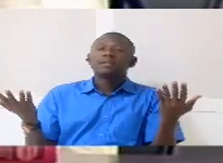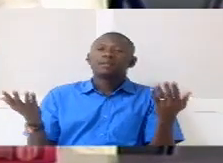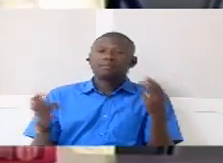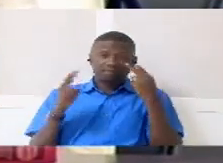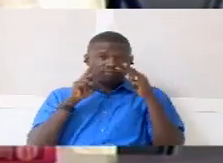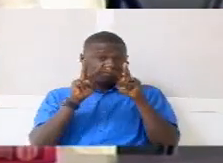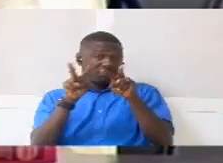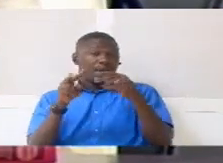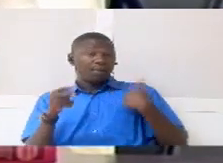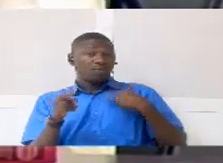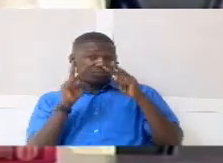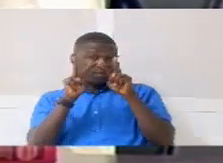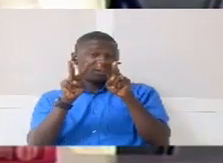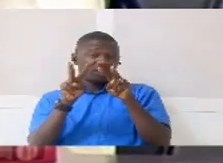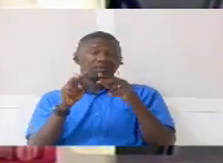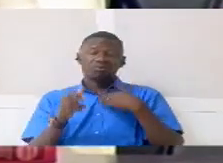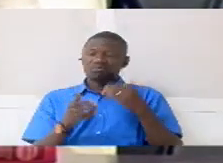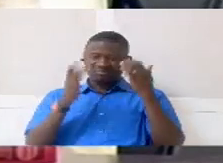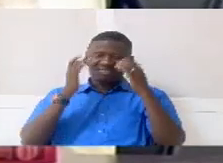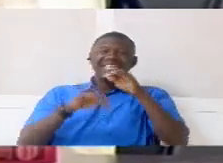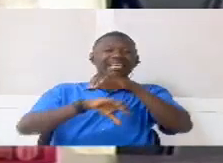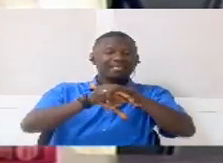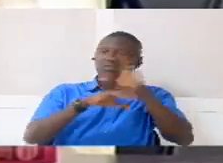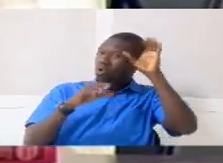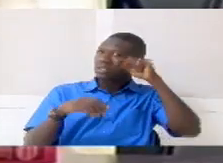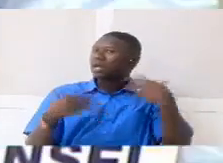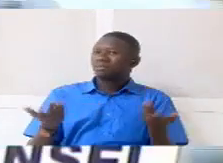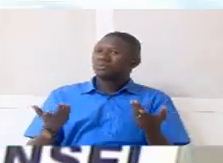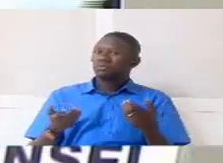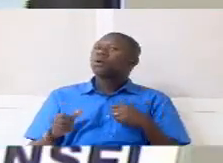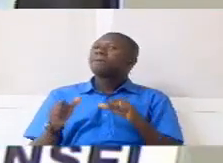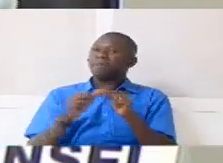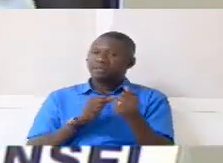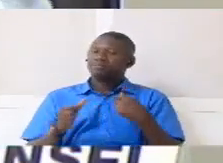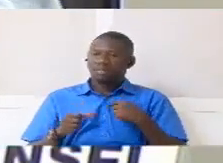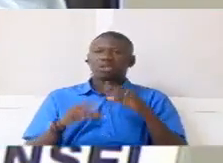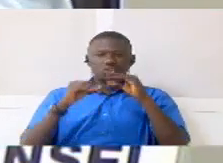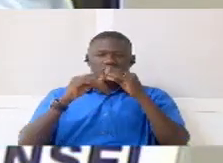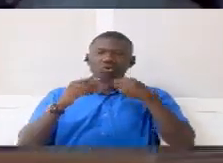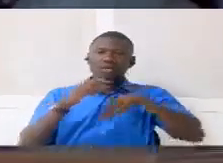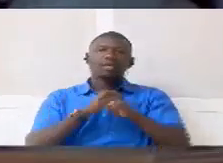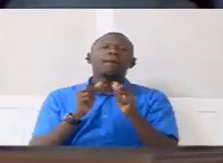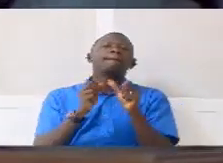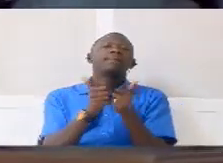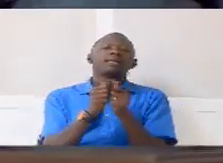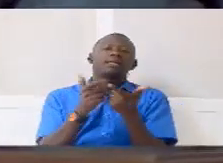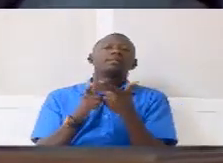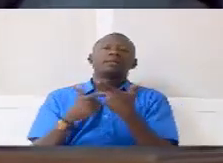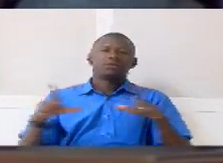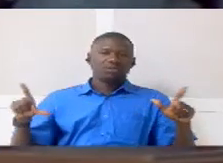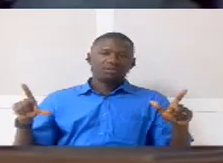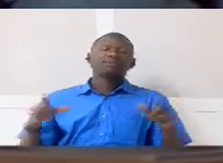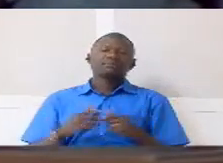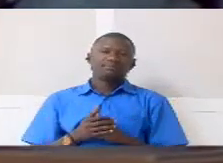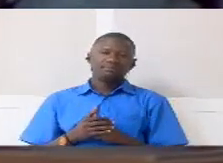illiterate. So it will be better for me to speak in vernacular. Bitung ako nyina bediala e idea mu maninga kamoto ka tu juberi lalu menu